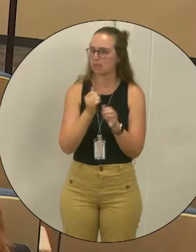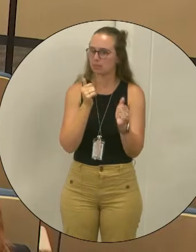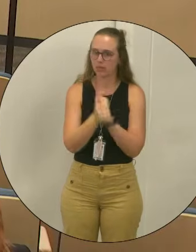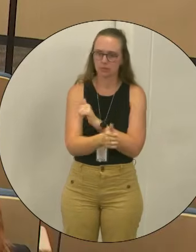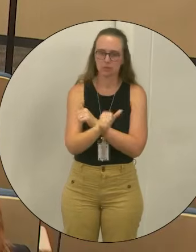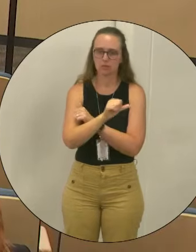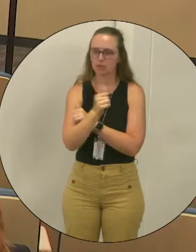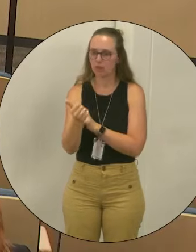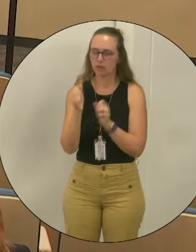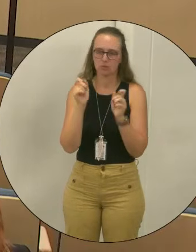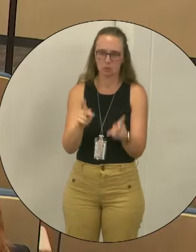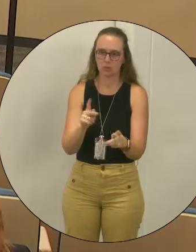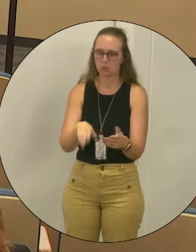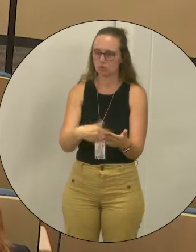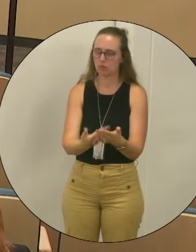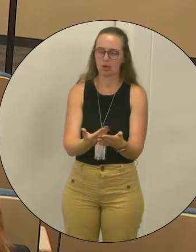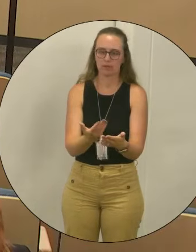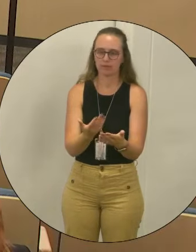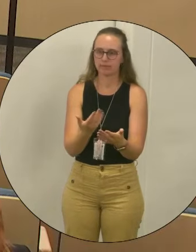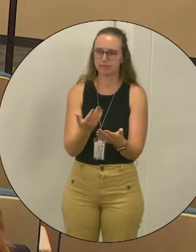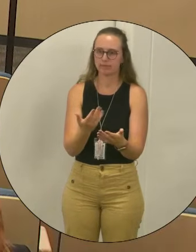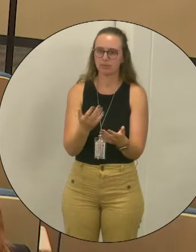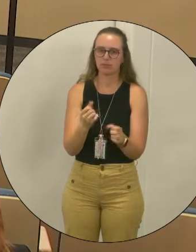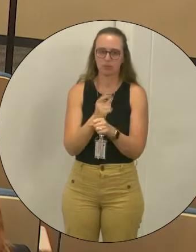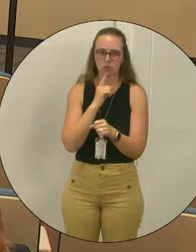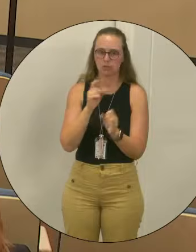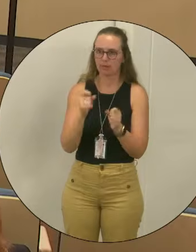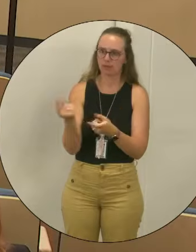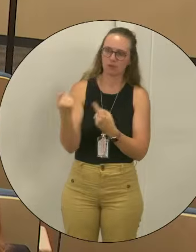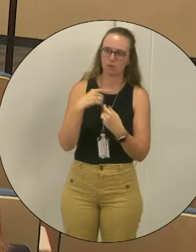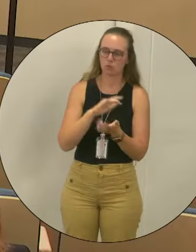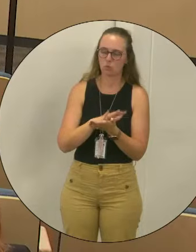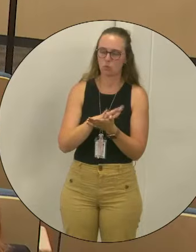other opportunities to make sure that they can attend.